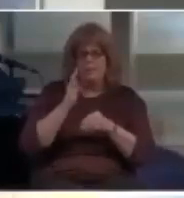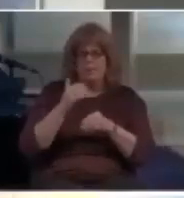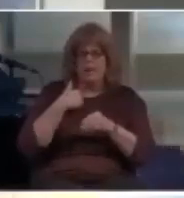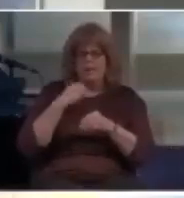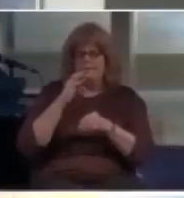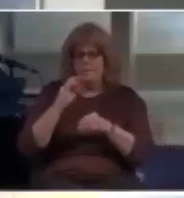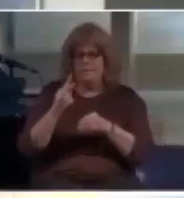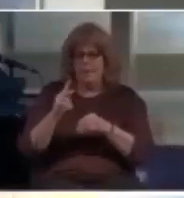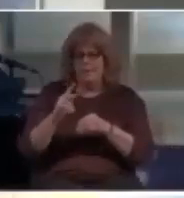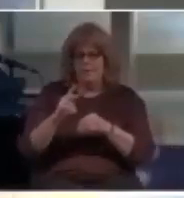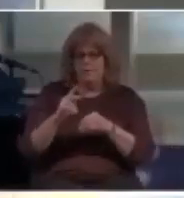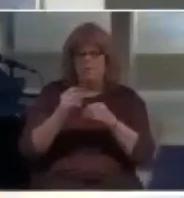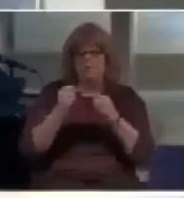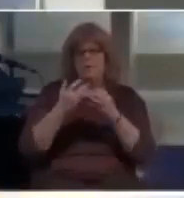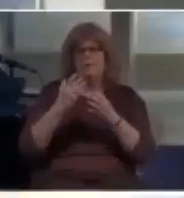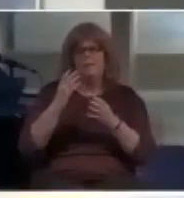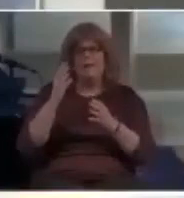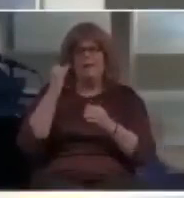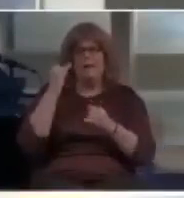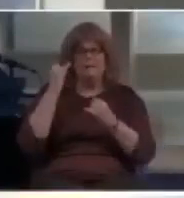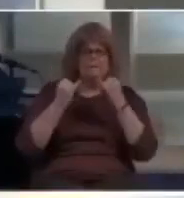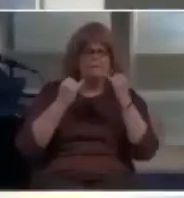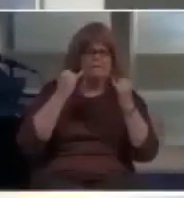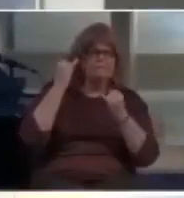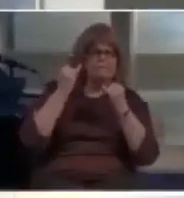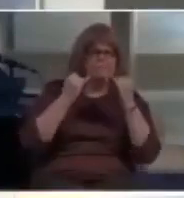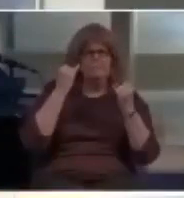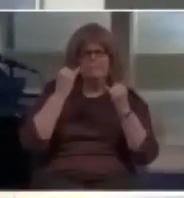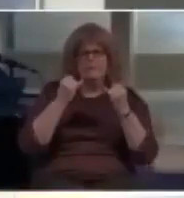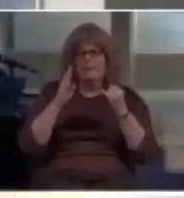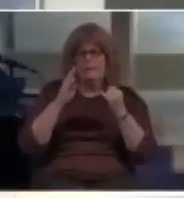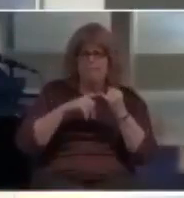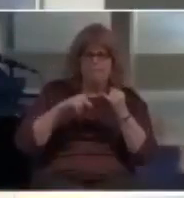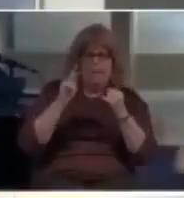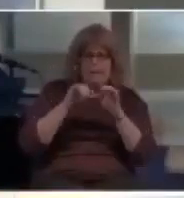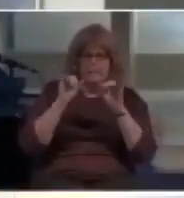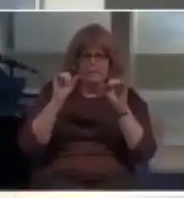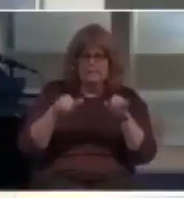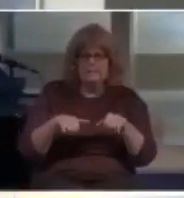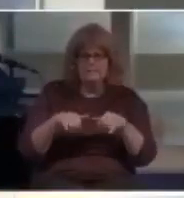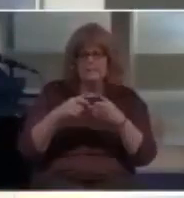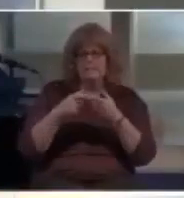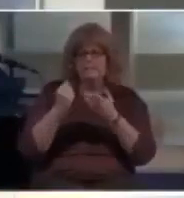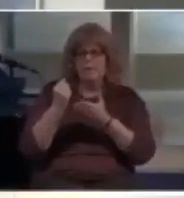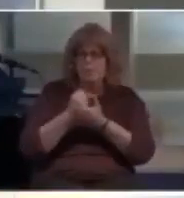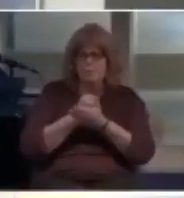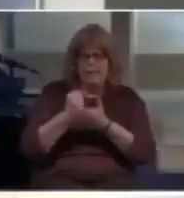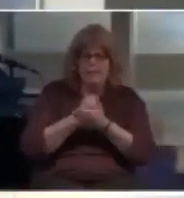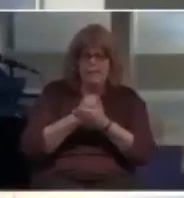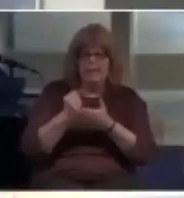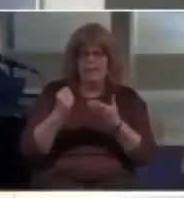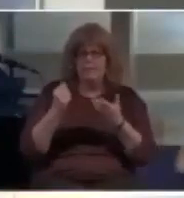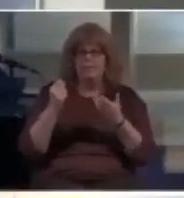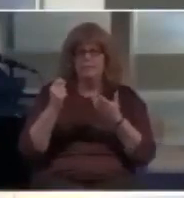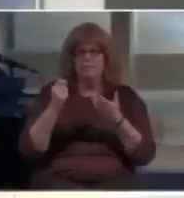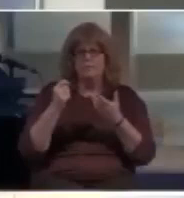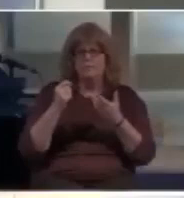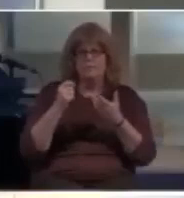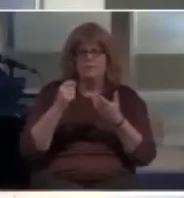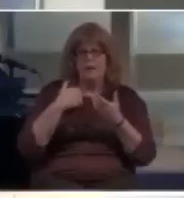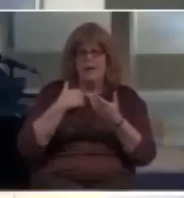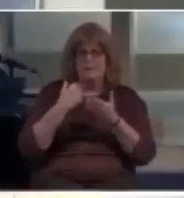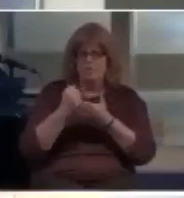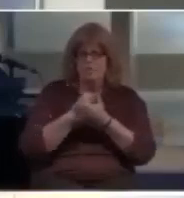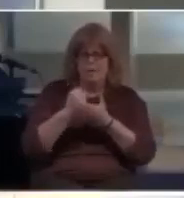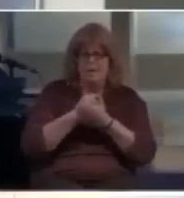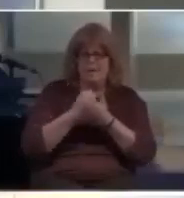mark. Now, there's a lot of speculation about, is this a banking system? Is this credit cards? Are, you know, we're all going to have our credit